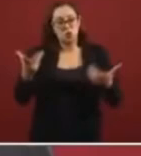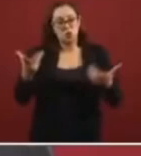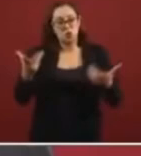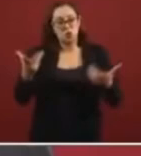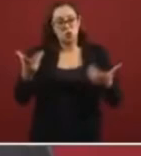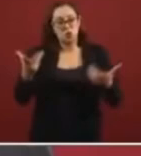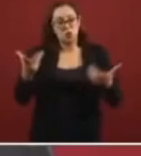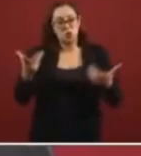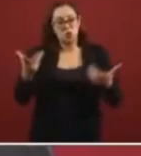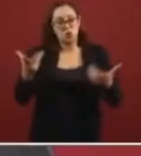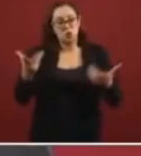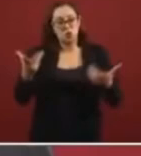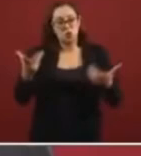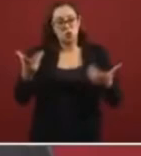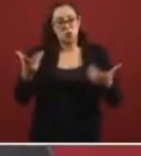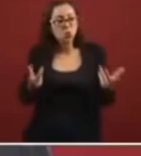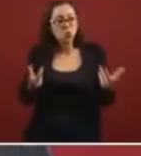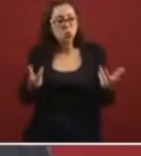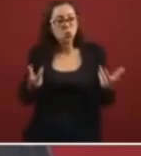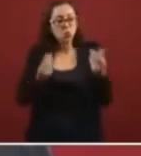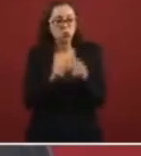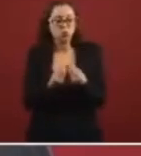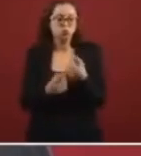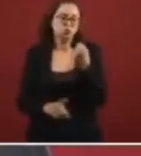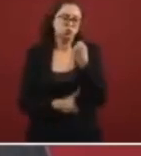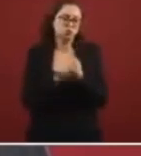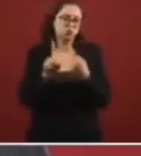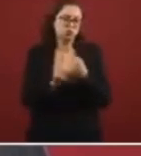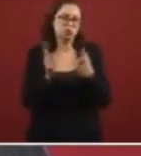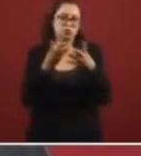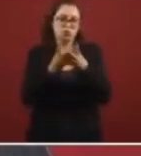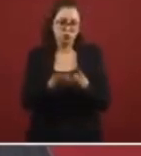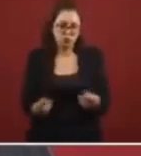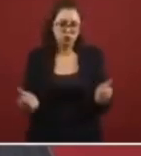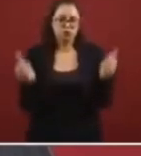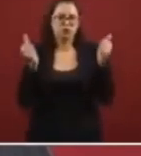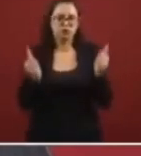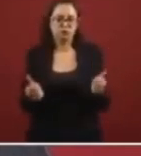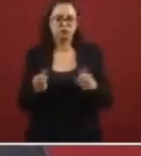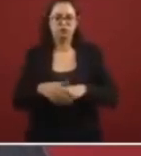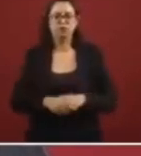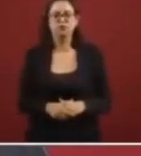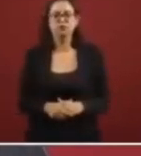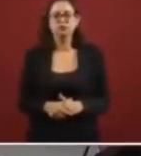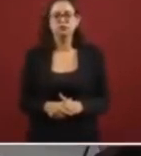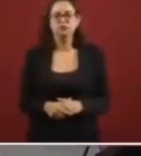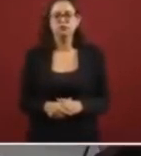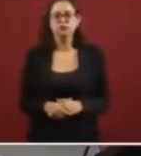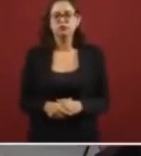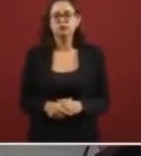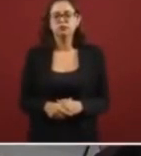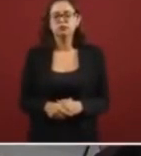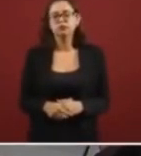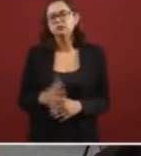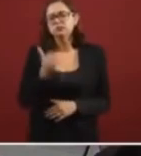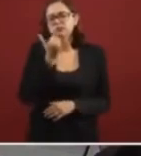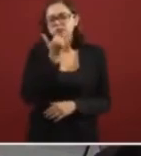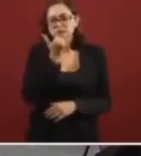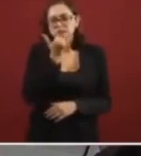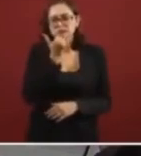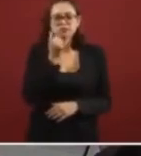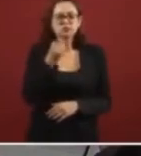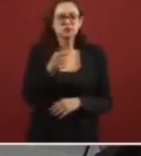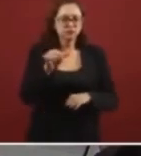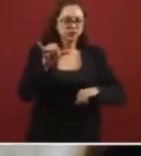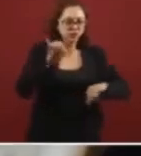resolve this in a joint manner. Estos temas, estos asuntos. These matters, these things. Se han destruido